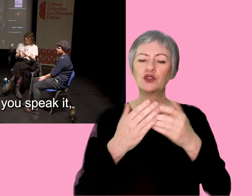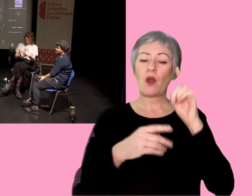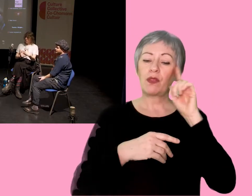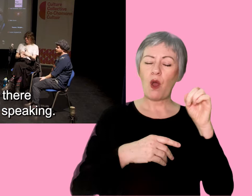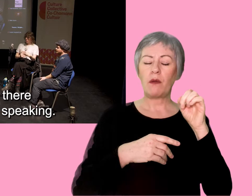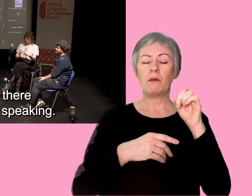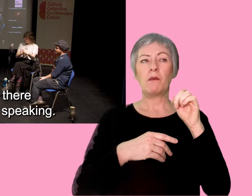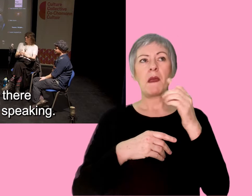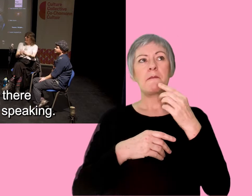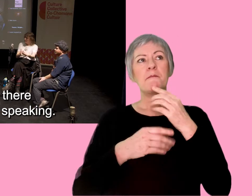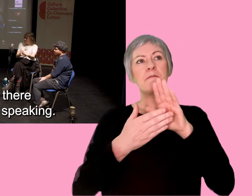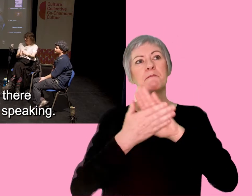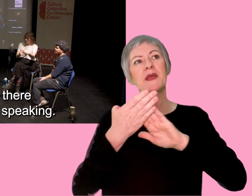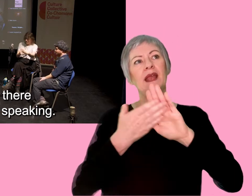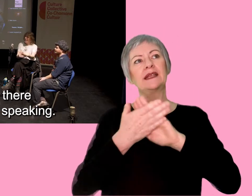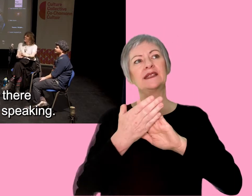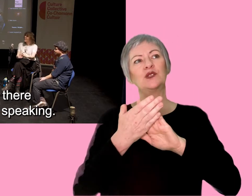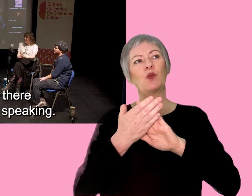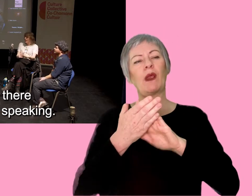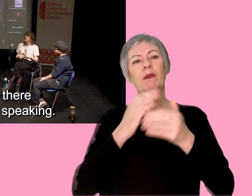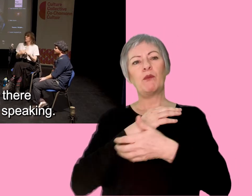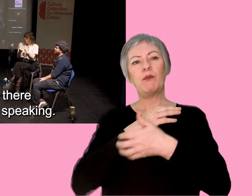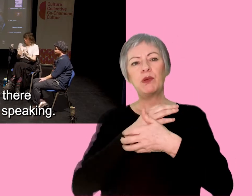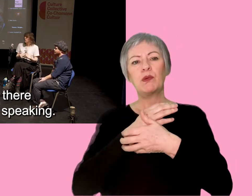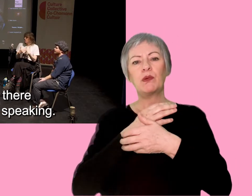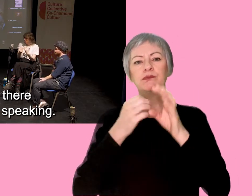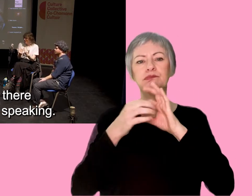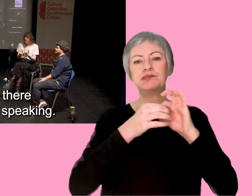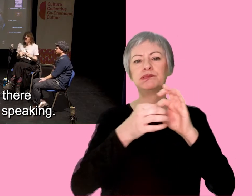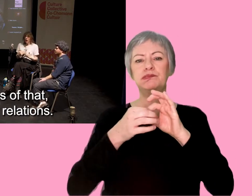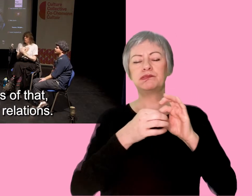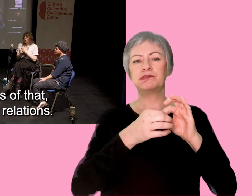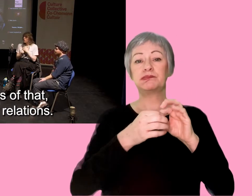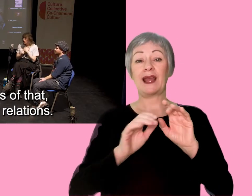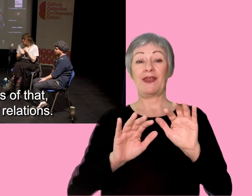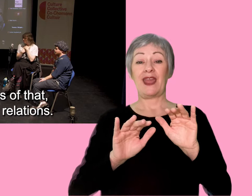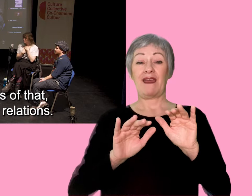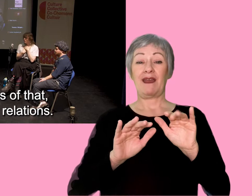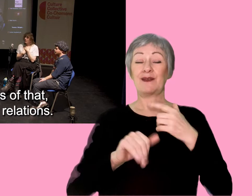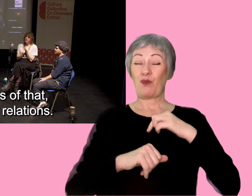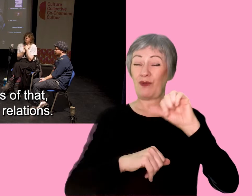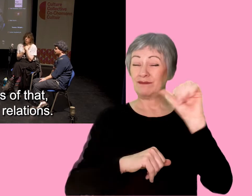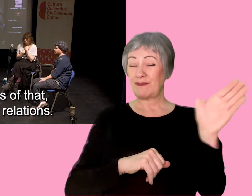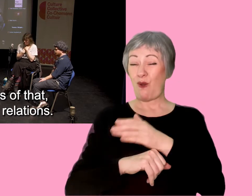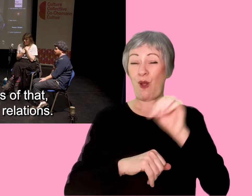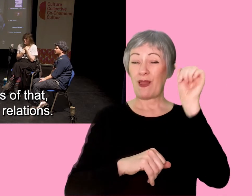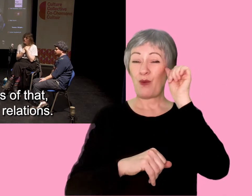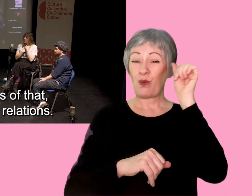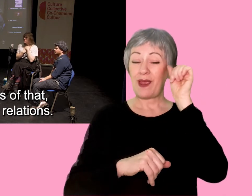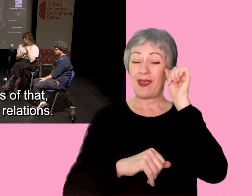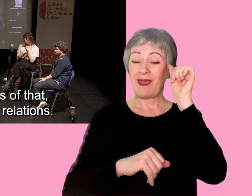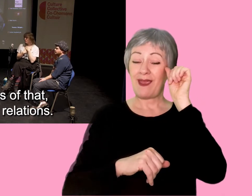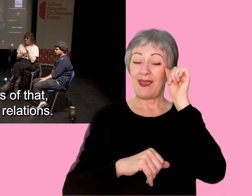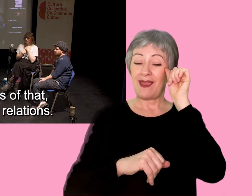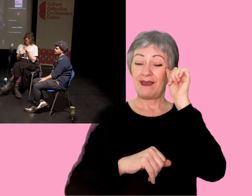speak it, poor relations are there in your mouth as you're speaking. And we're all conscious of that. We deploy